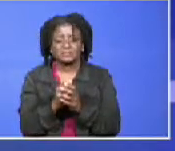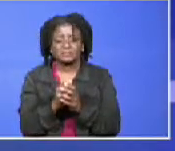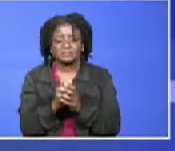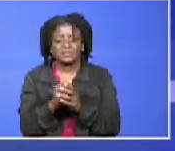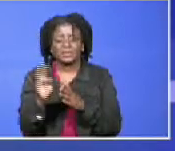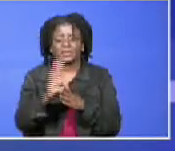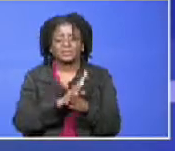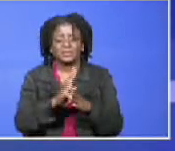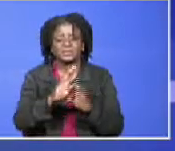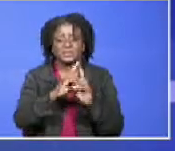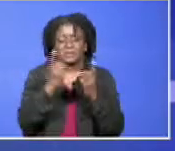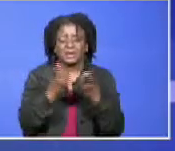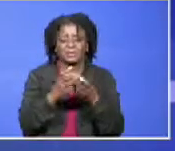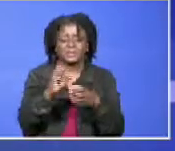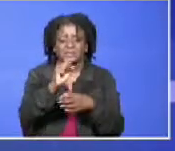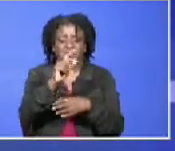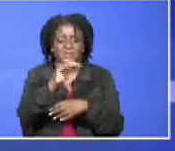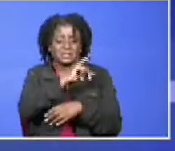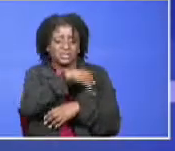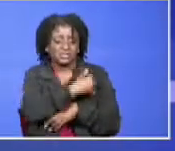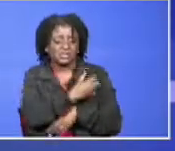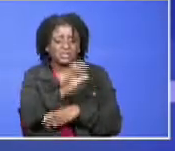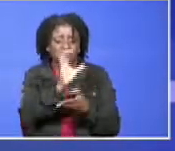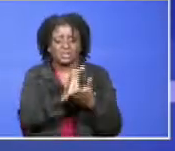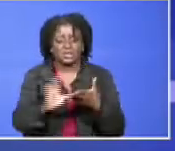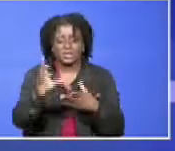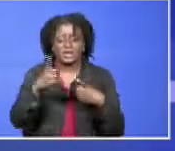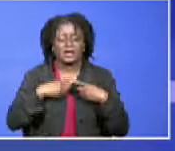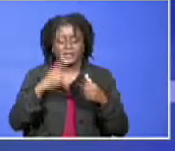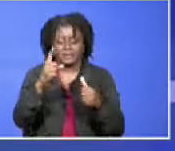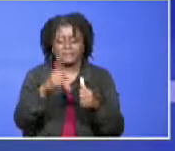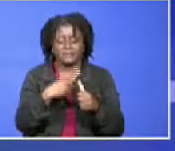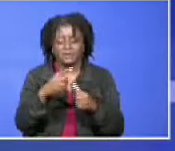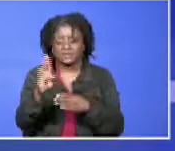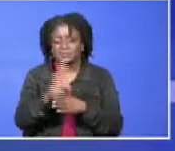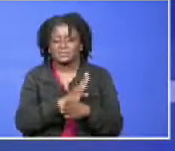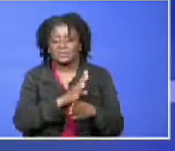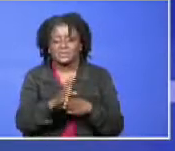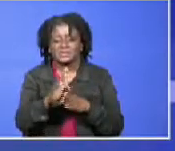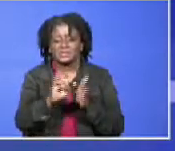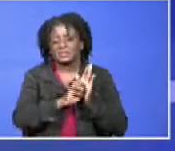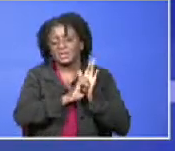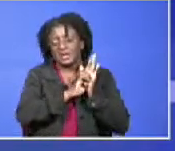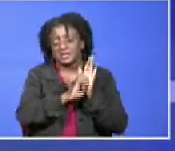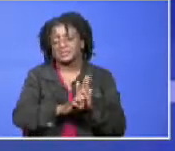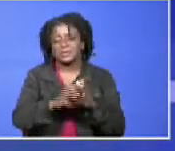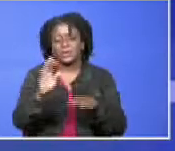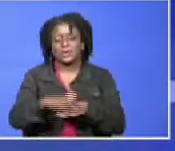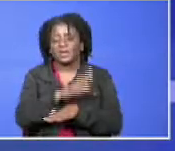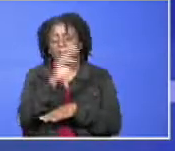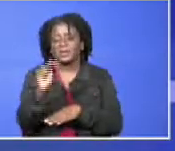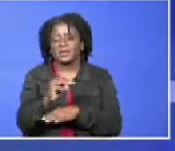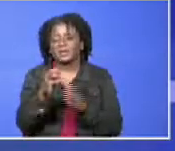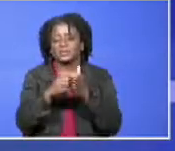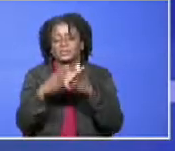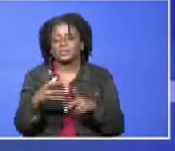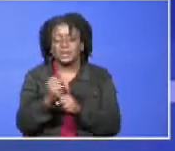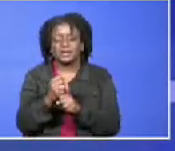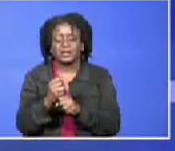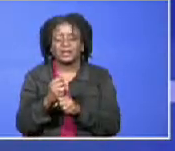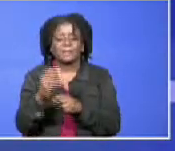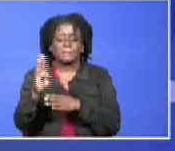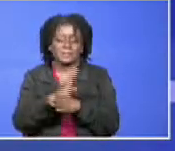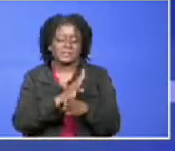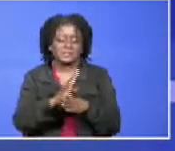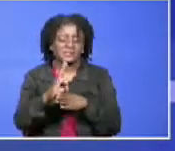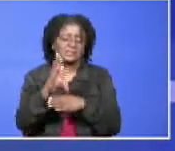Well, the business department of St. John's College hosted its first entrepreneurial expo on Monday, with students getting firsthand business